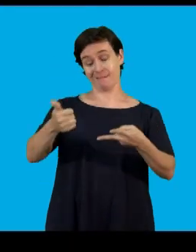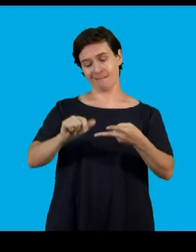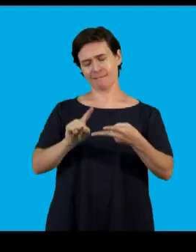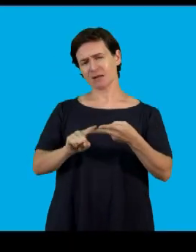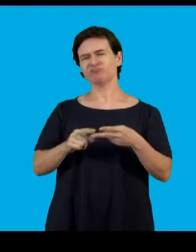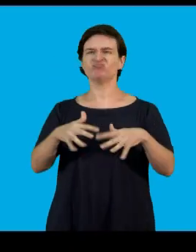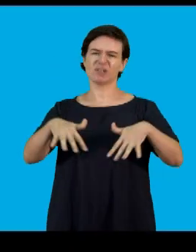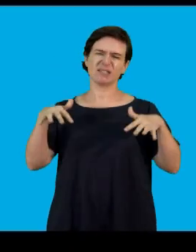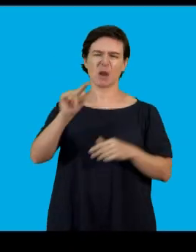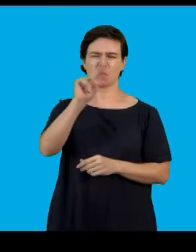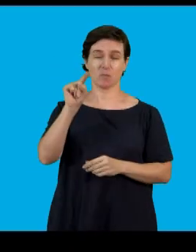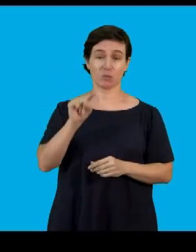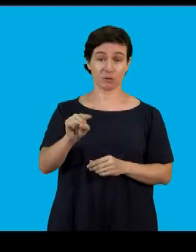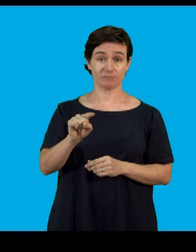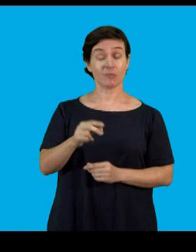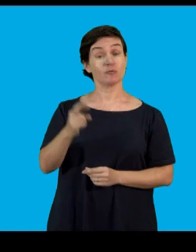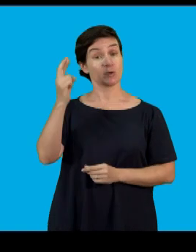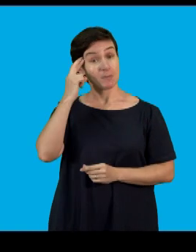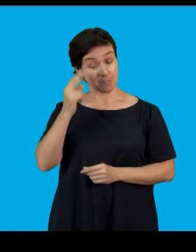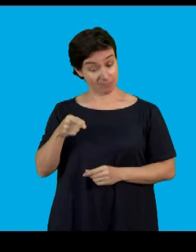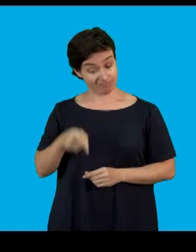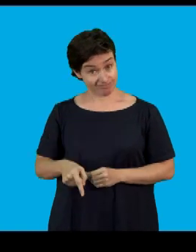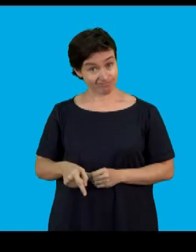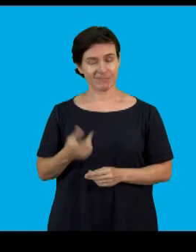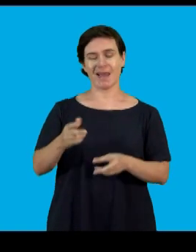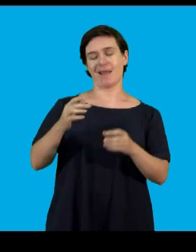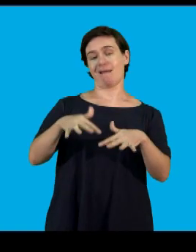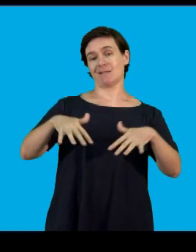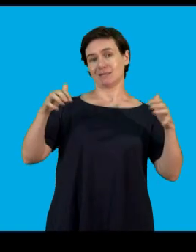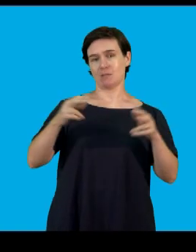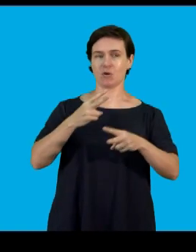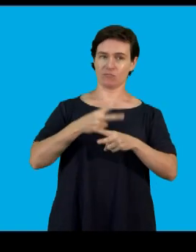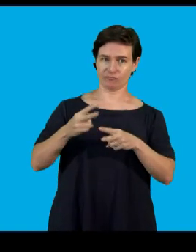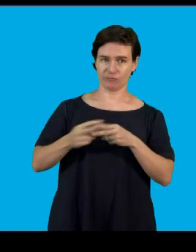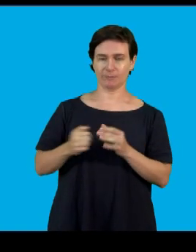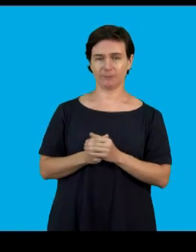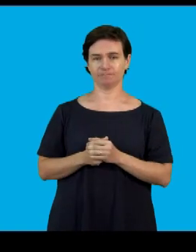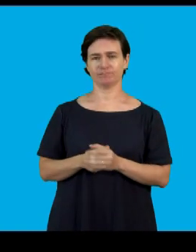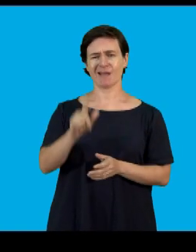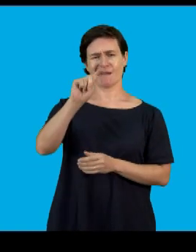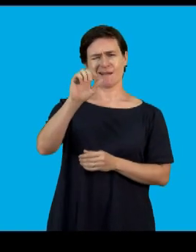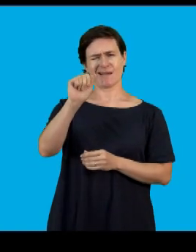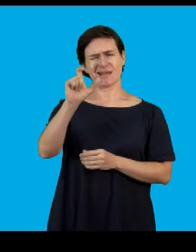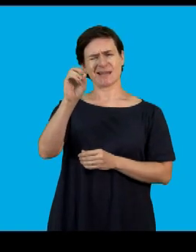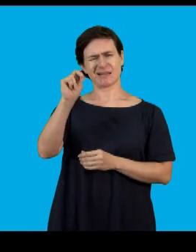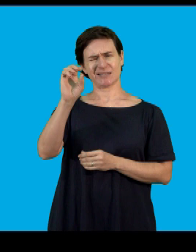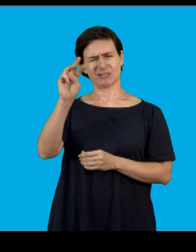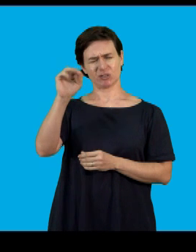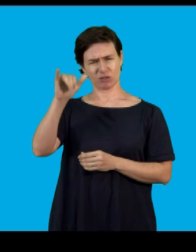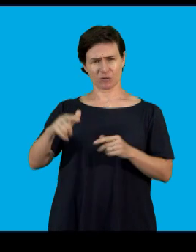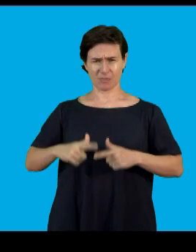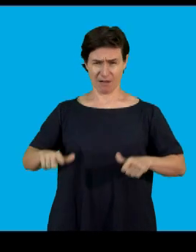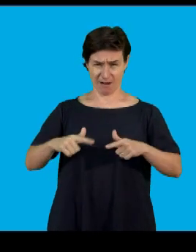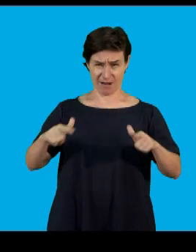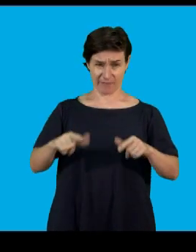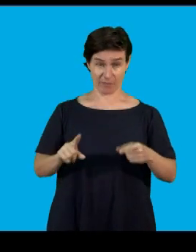the exam questions. Like I said, this is a exam prep. So the taxonomy levels for paper 2, there's level 1